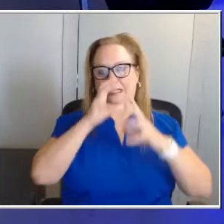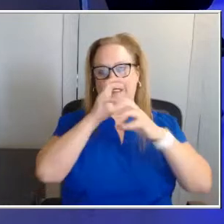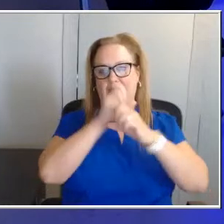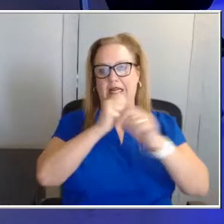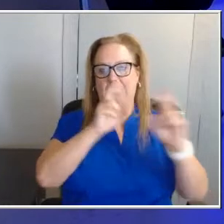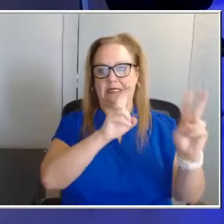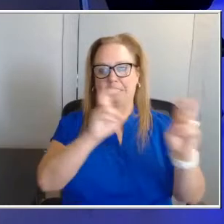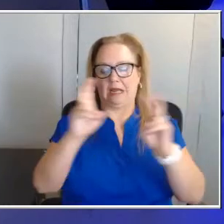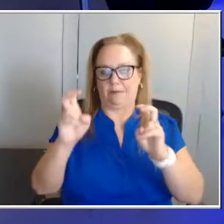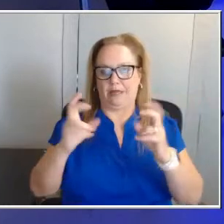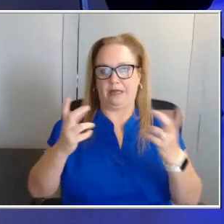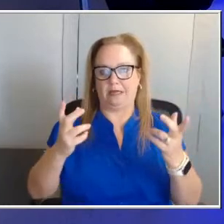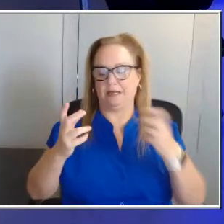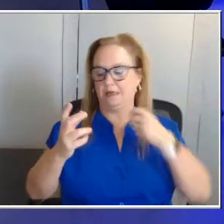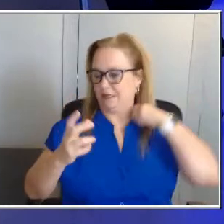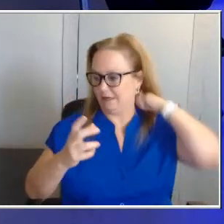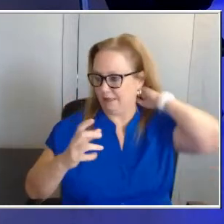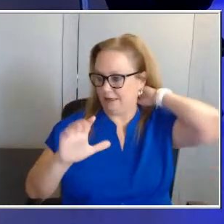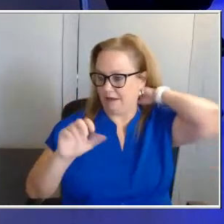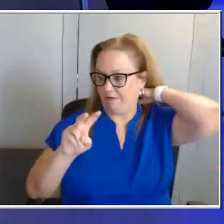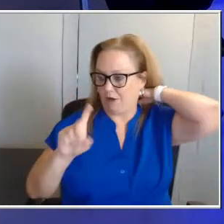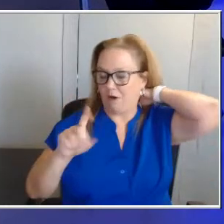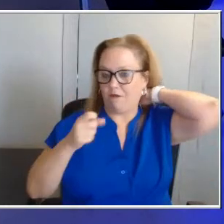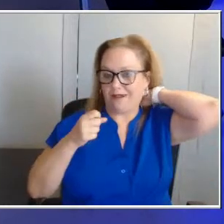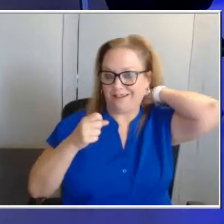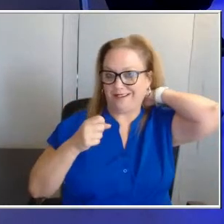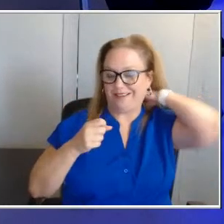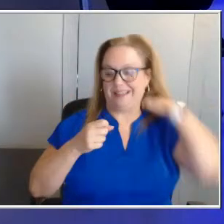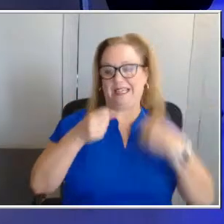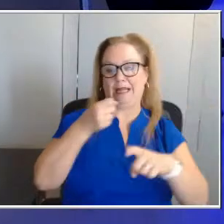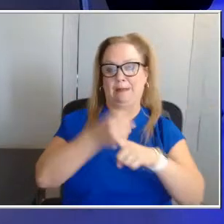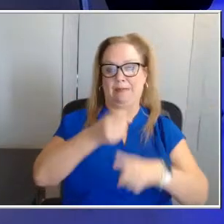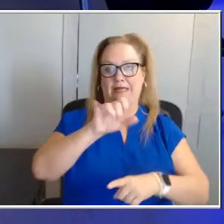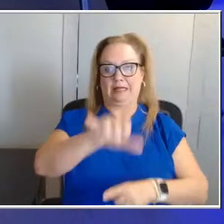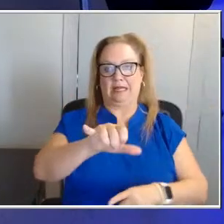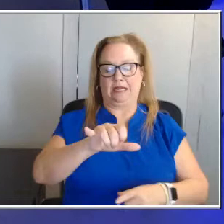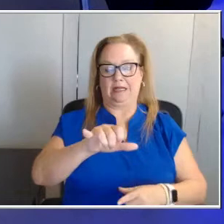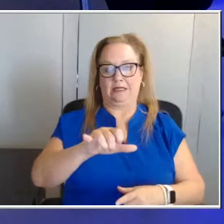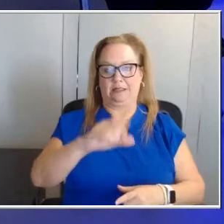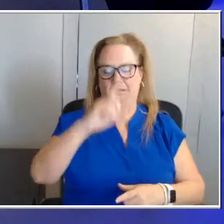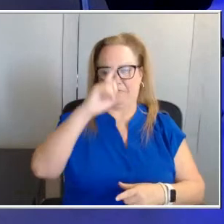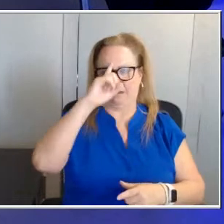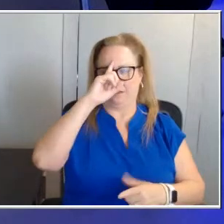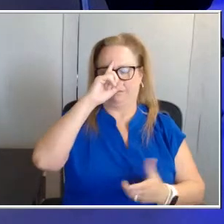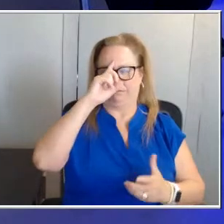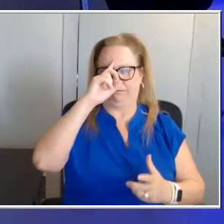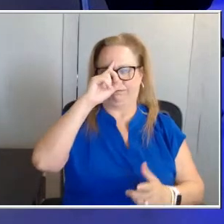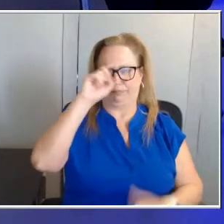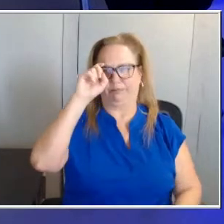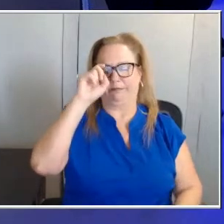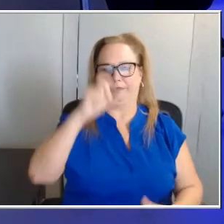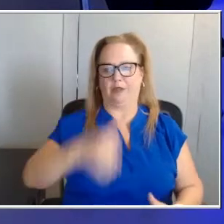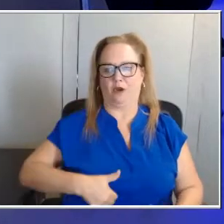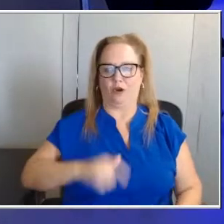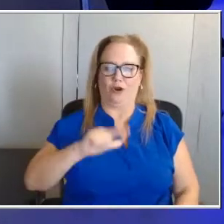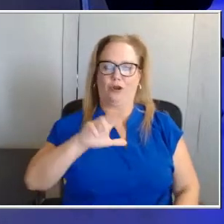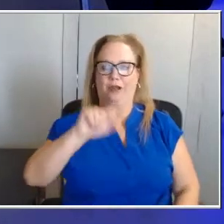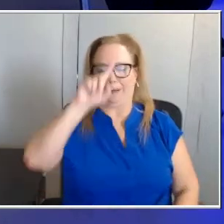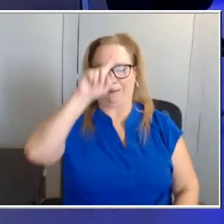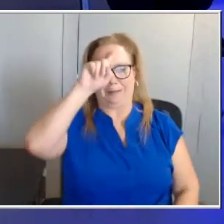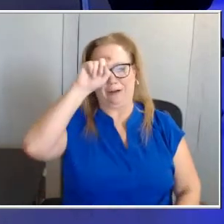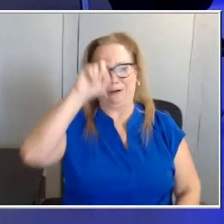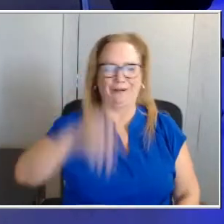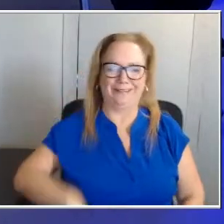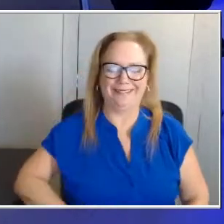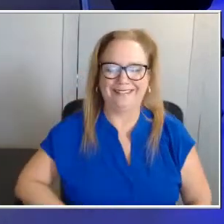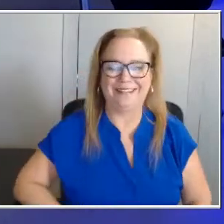how whether COVID could impact that is, I think it's a bit of a mind bender. In this case, that's maybe a gut bender. I don't know. Dr. Comfort, you've seen